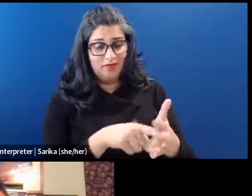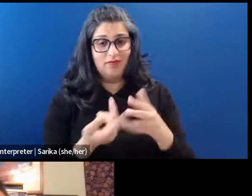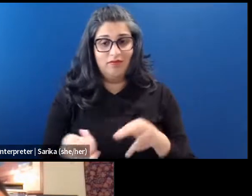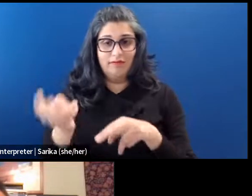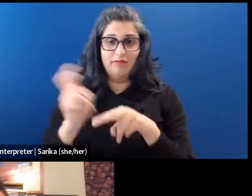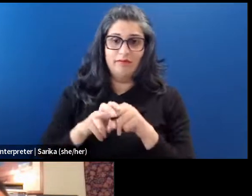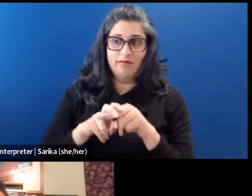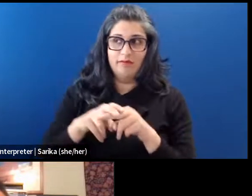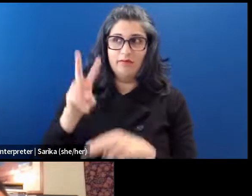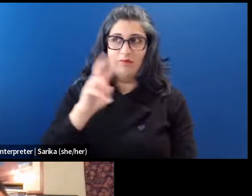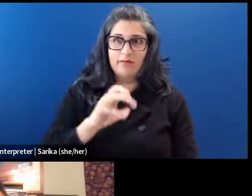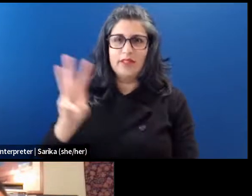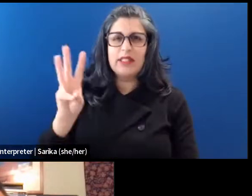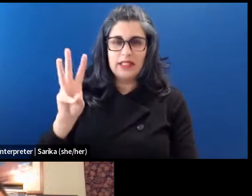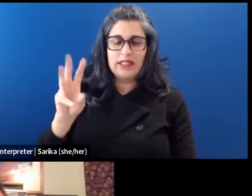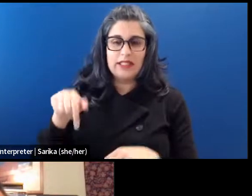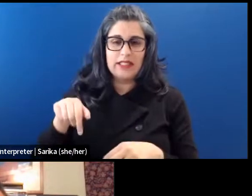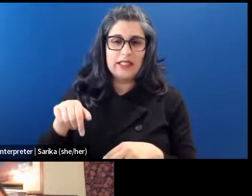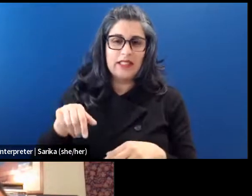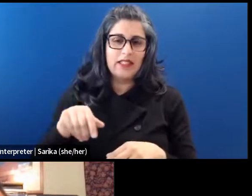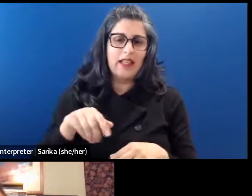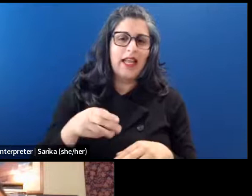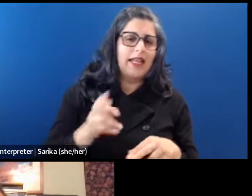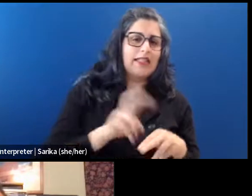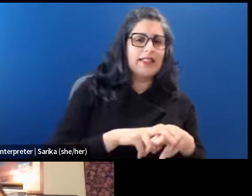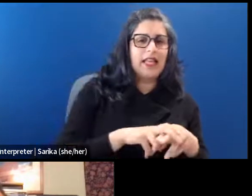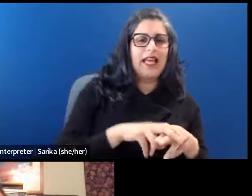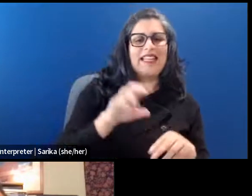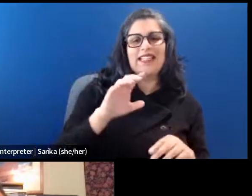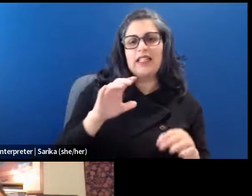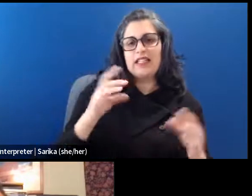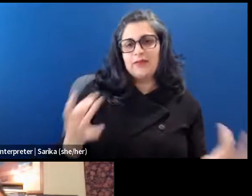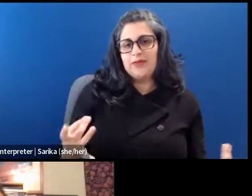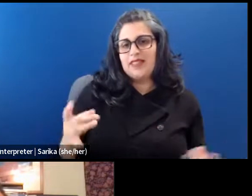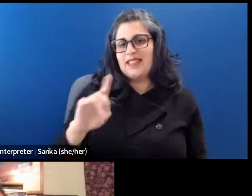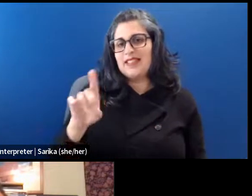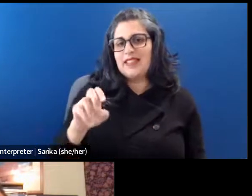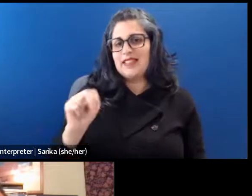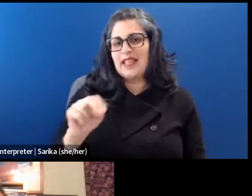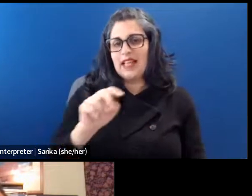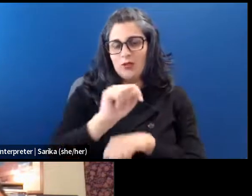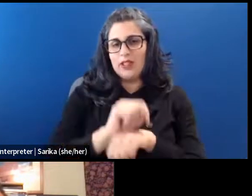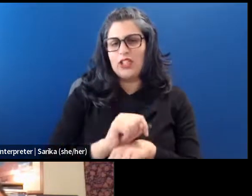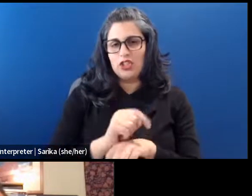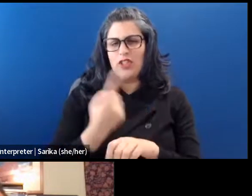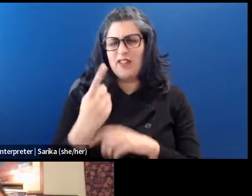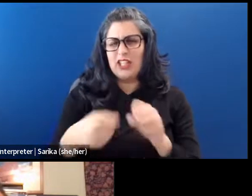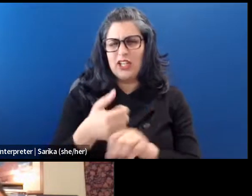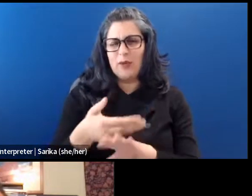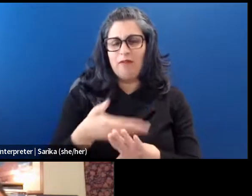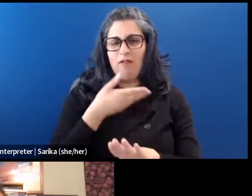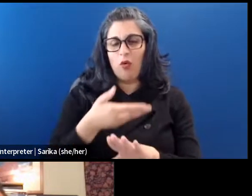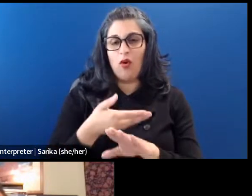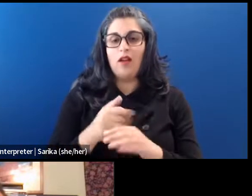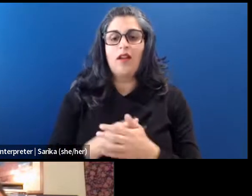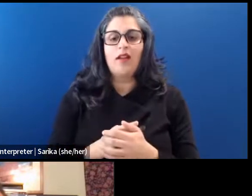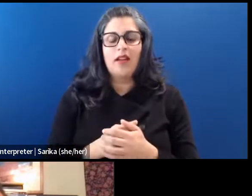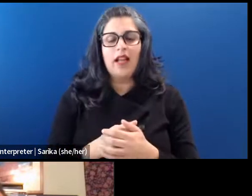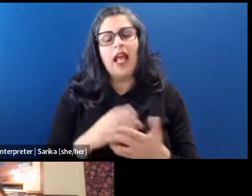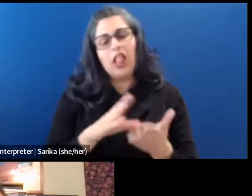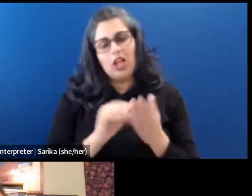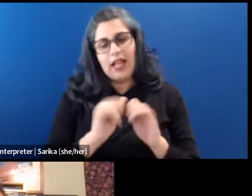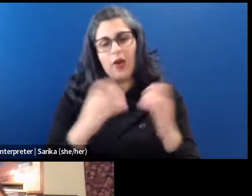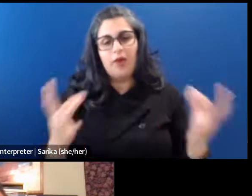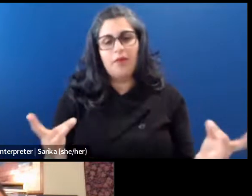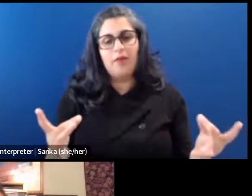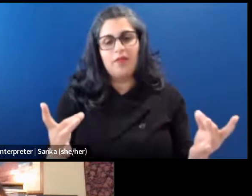2006 in this tradition, I had sat in a Zen tradition for about a year prior. And I had learned how to meditate in the tradition